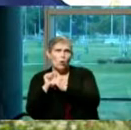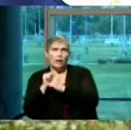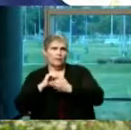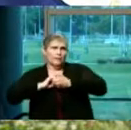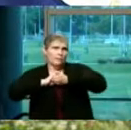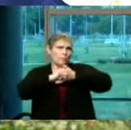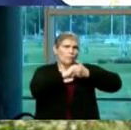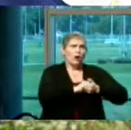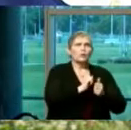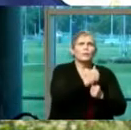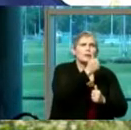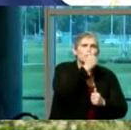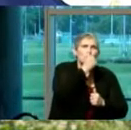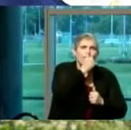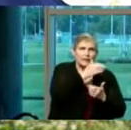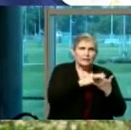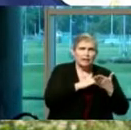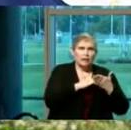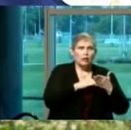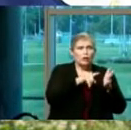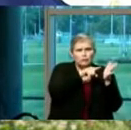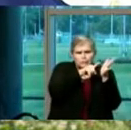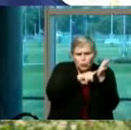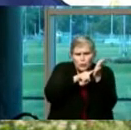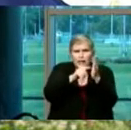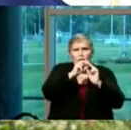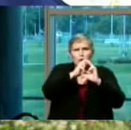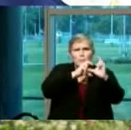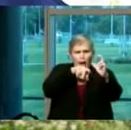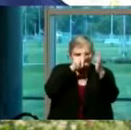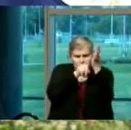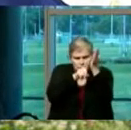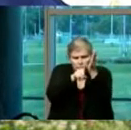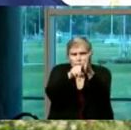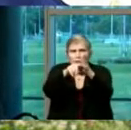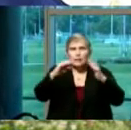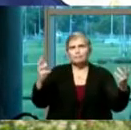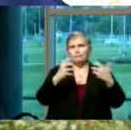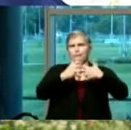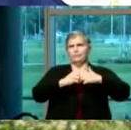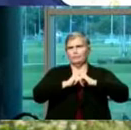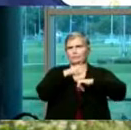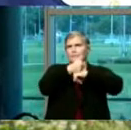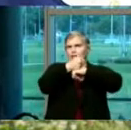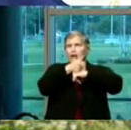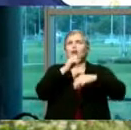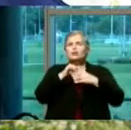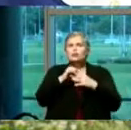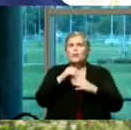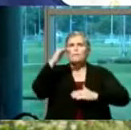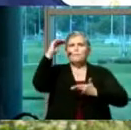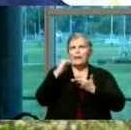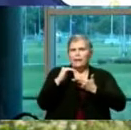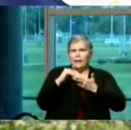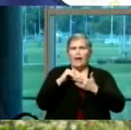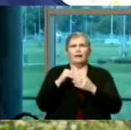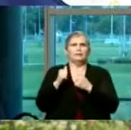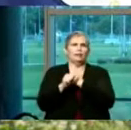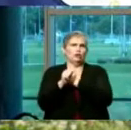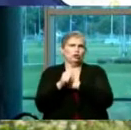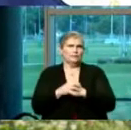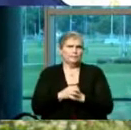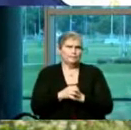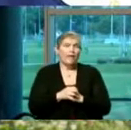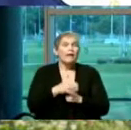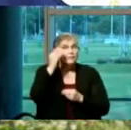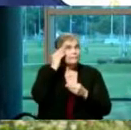sector to create a research pipeline for new technologies and systems to mitigate climate change. The